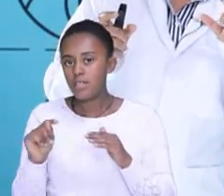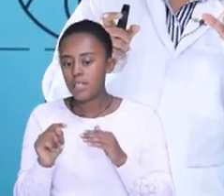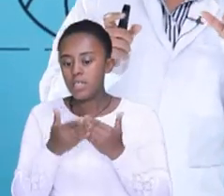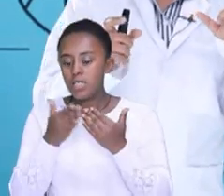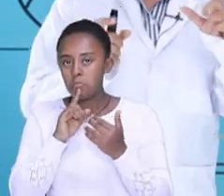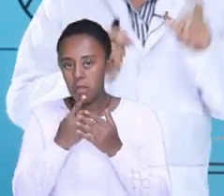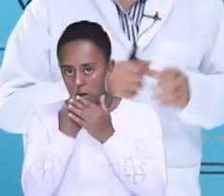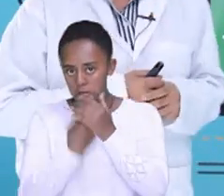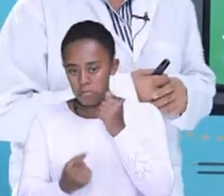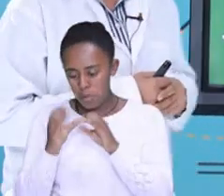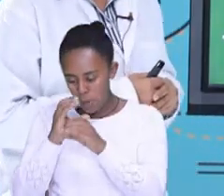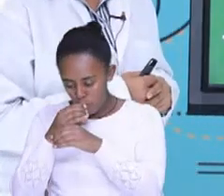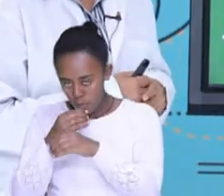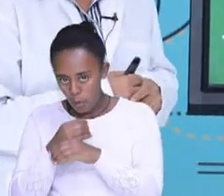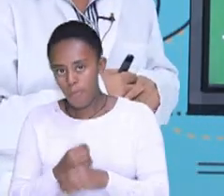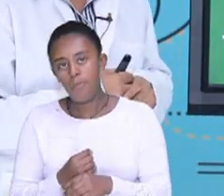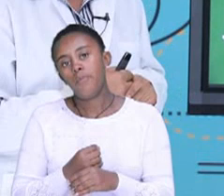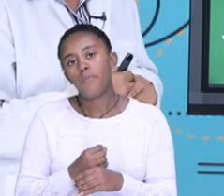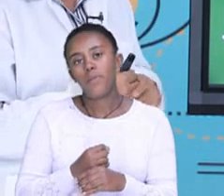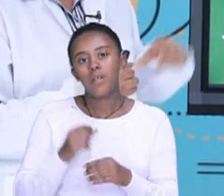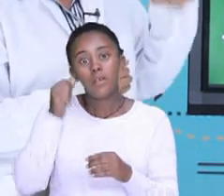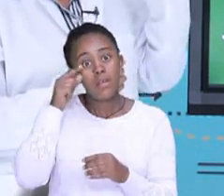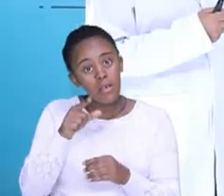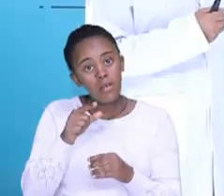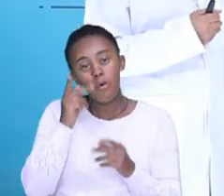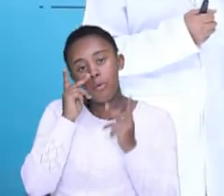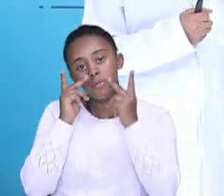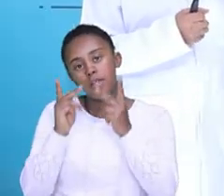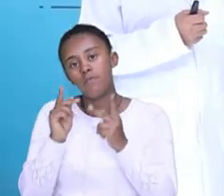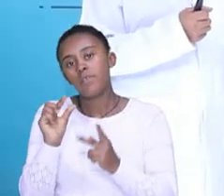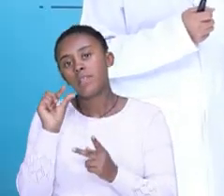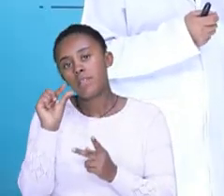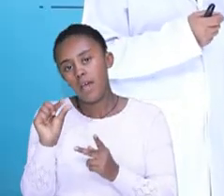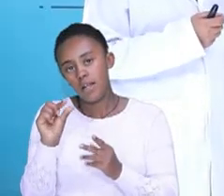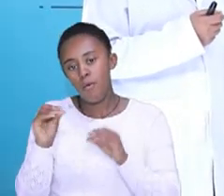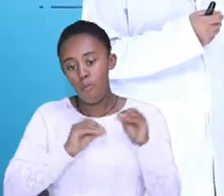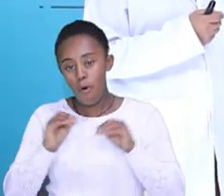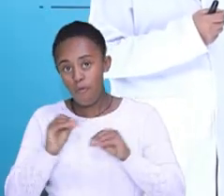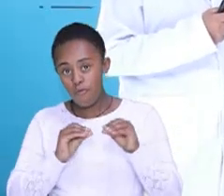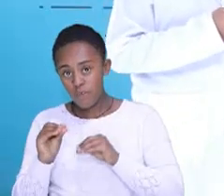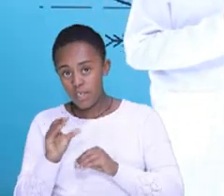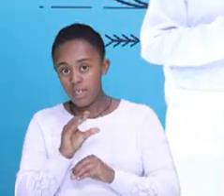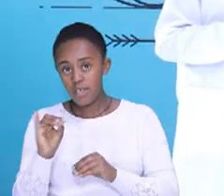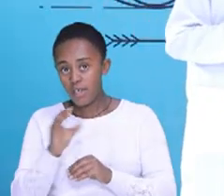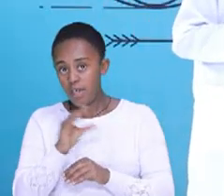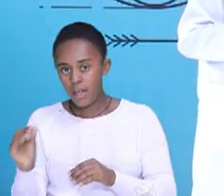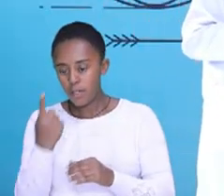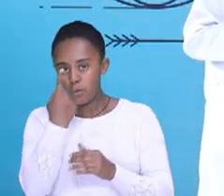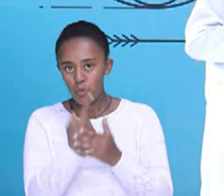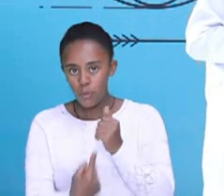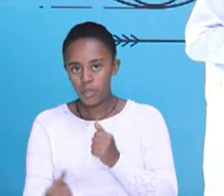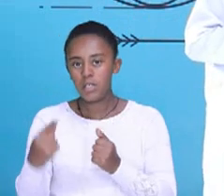simple microscope, he observed tiny moving and